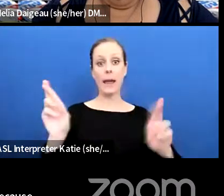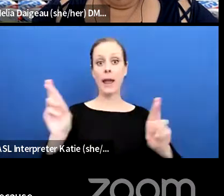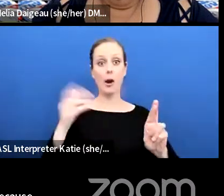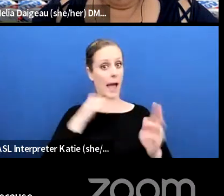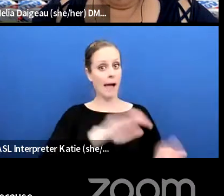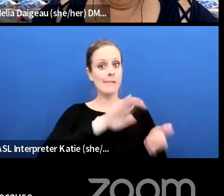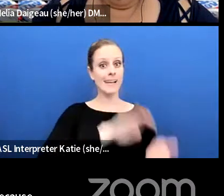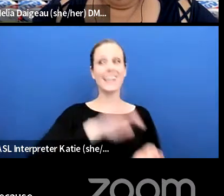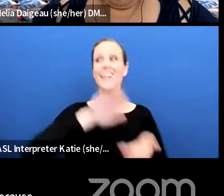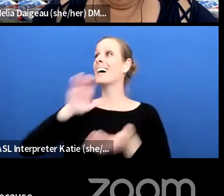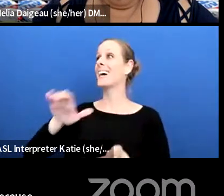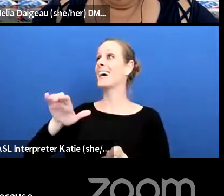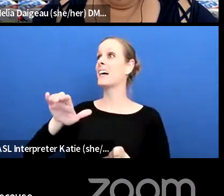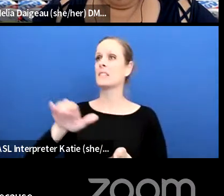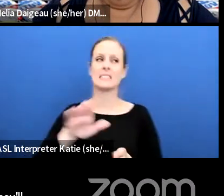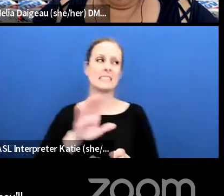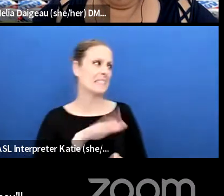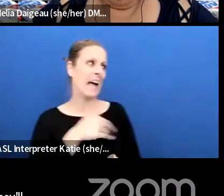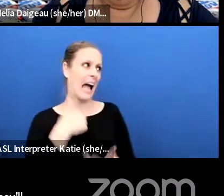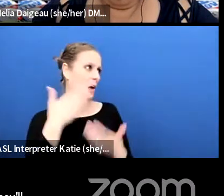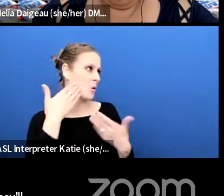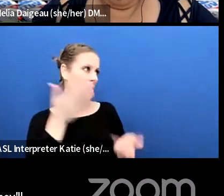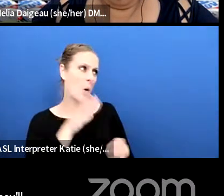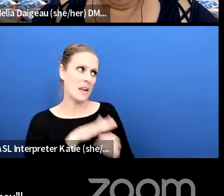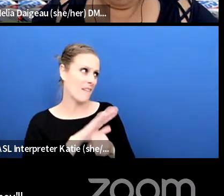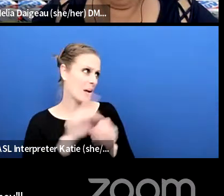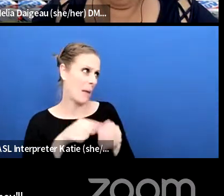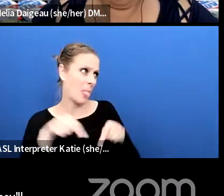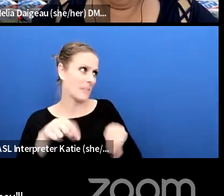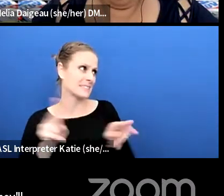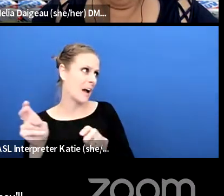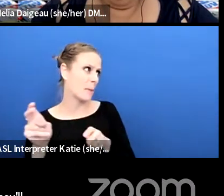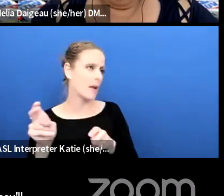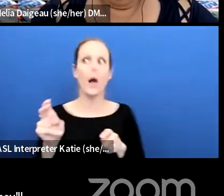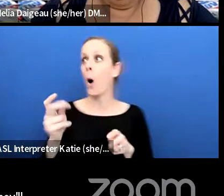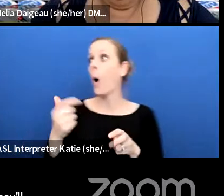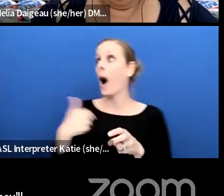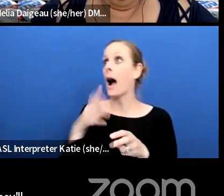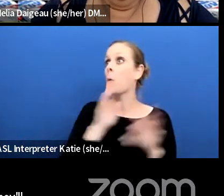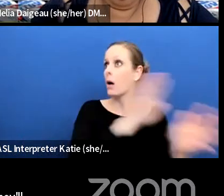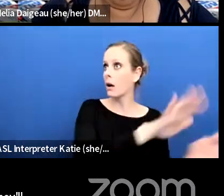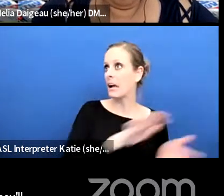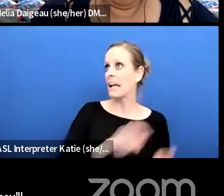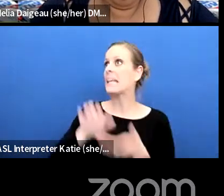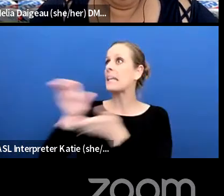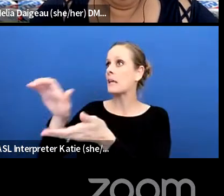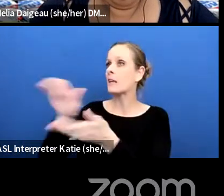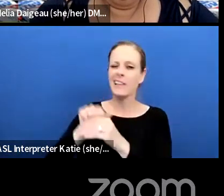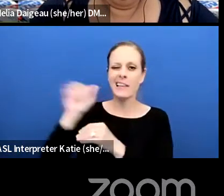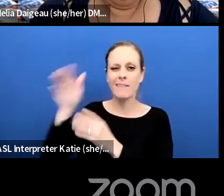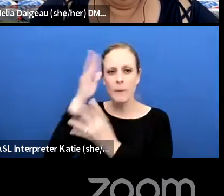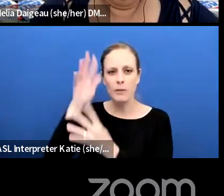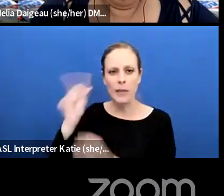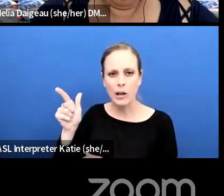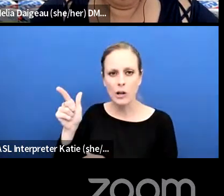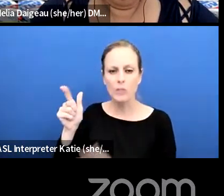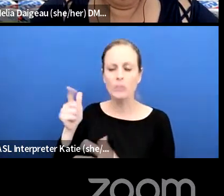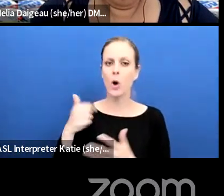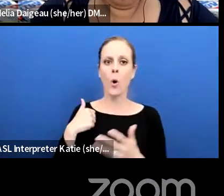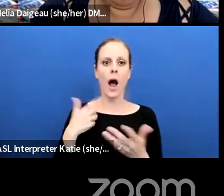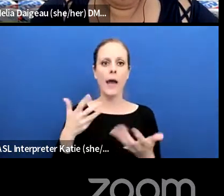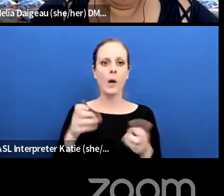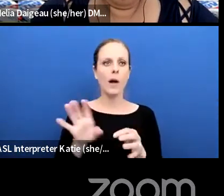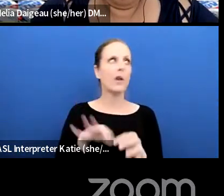they'll say, I really don't know enough about this. And I'm always like, oh, I'll get you that information. So I want to be very timely in